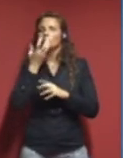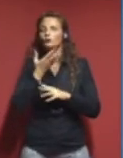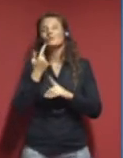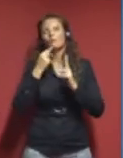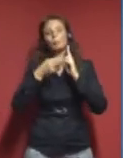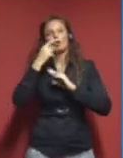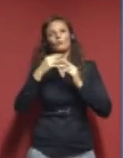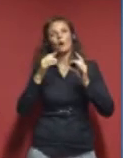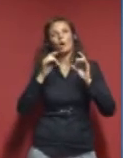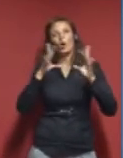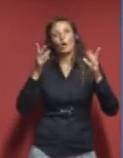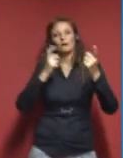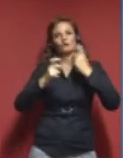So